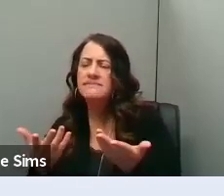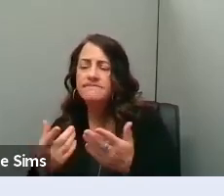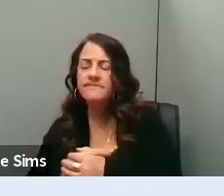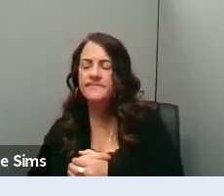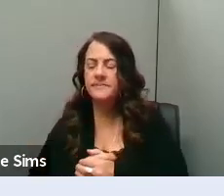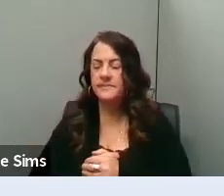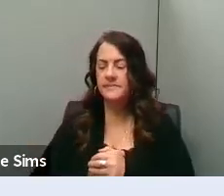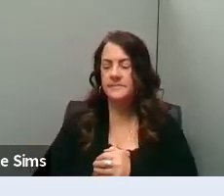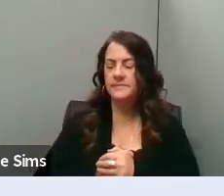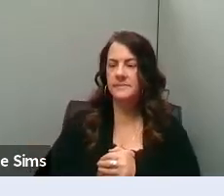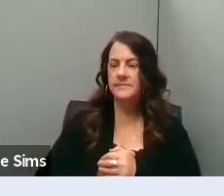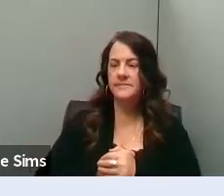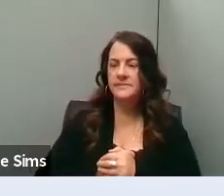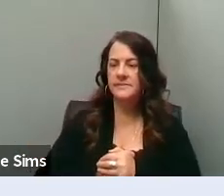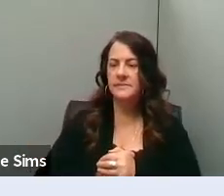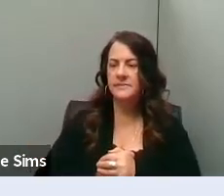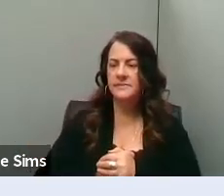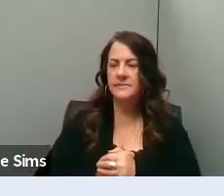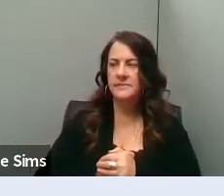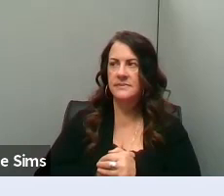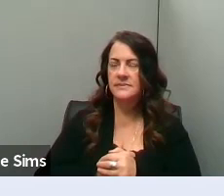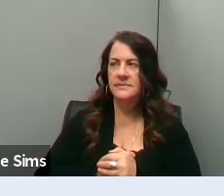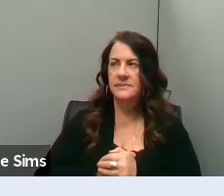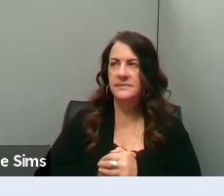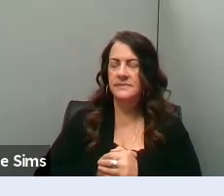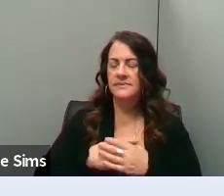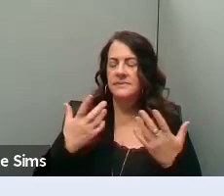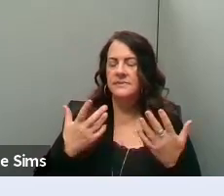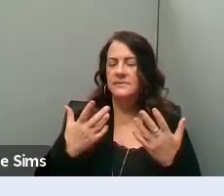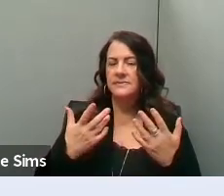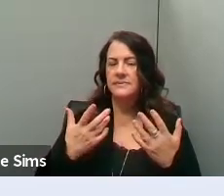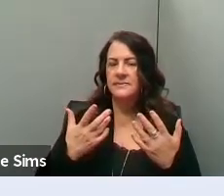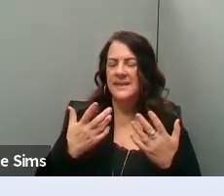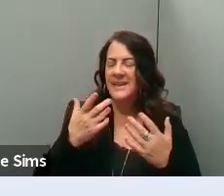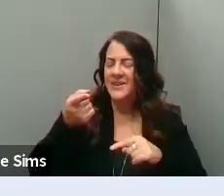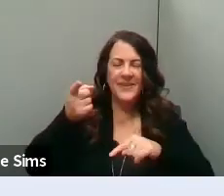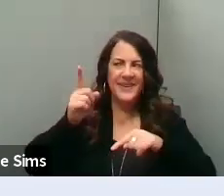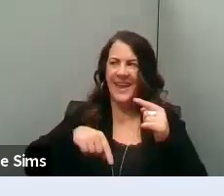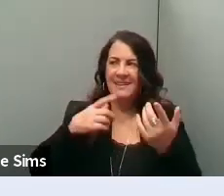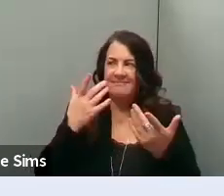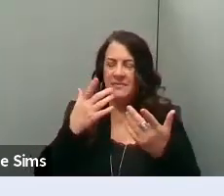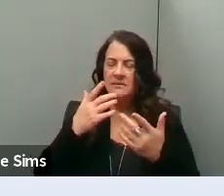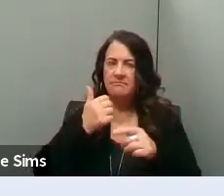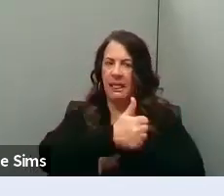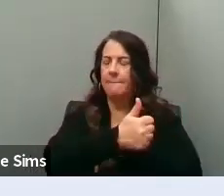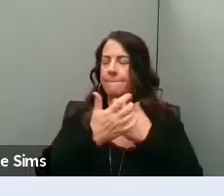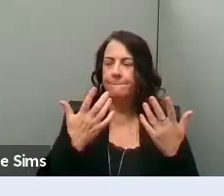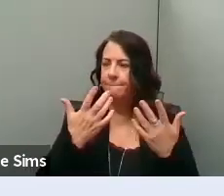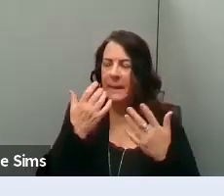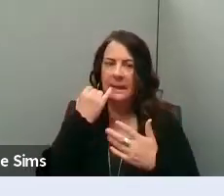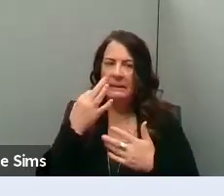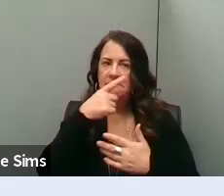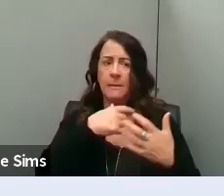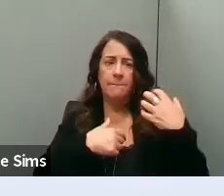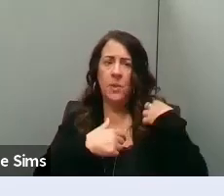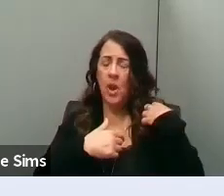Well, you can't get blood from a turnip. So if there is really no availability for something, then the employer can't be expected